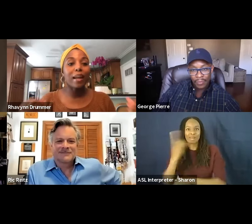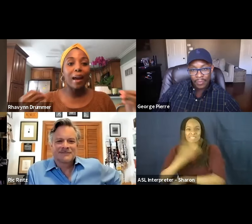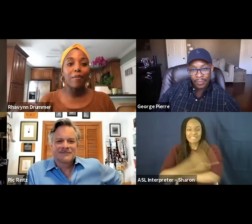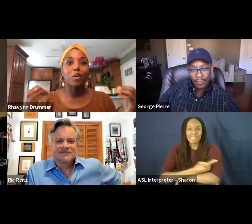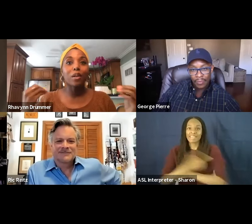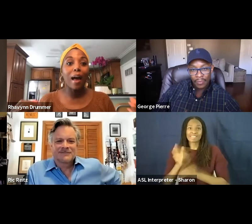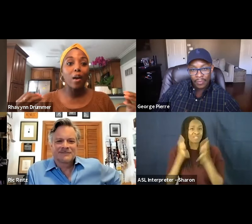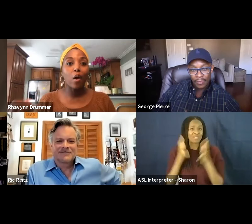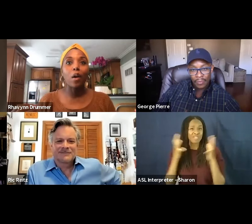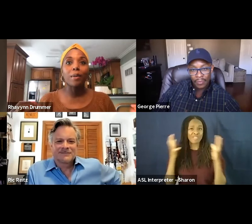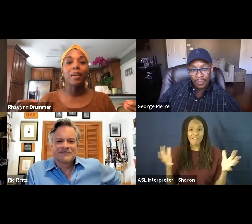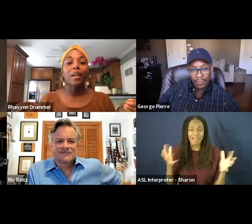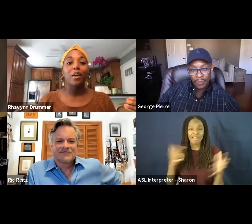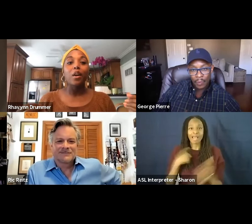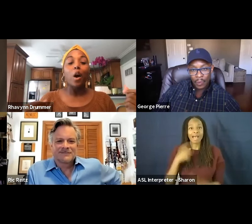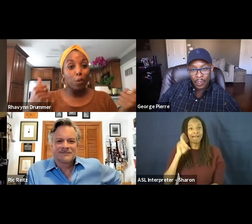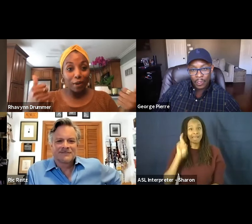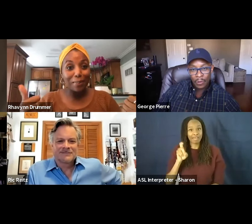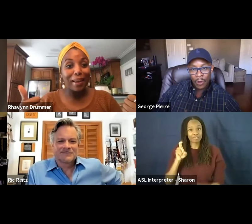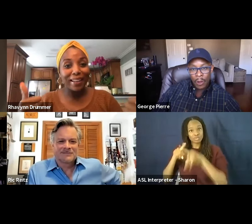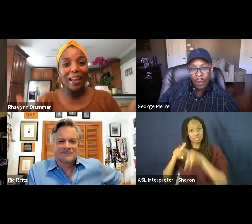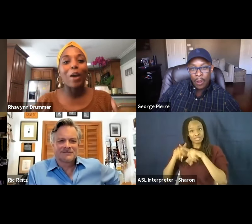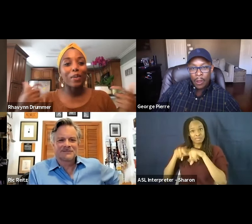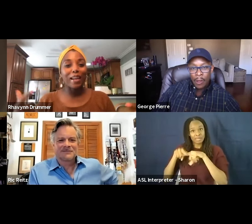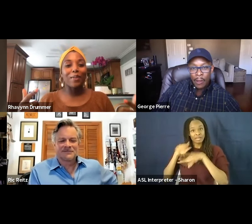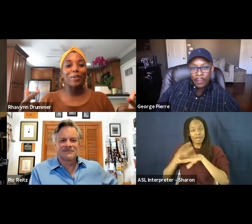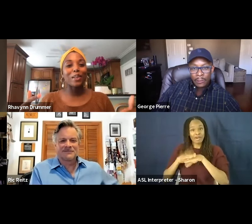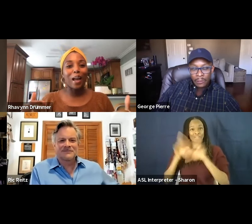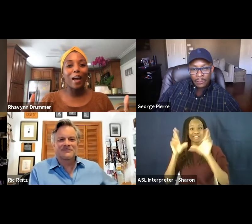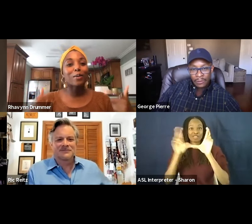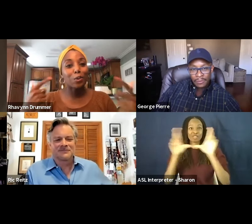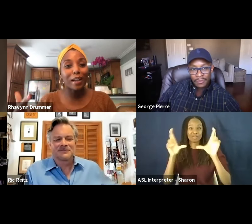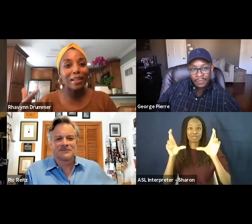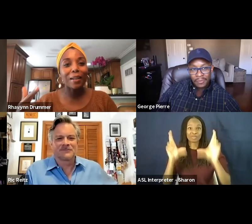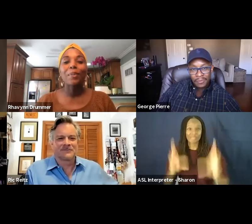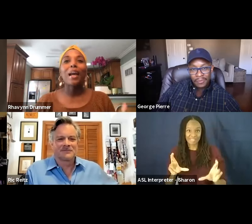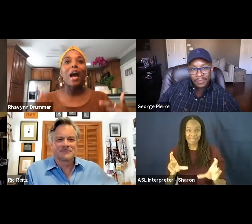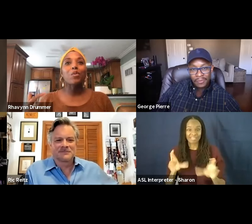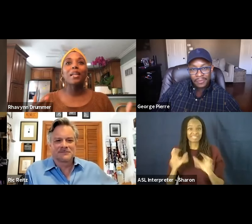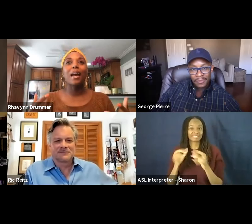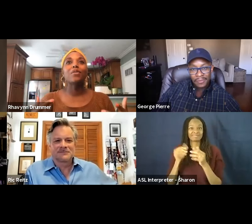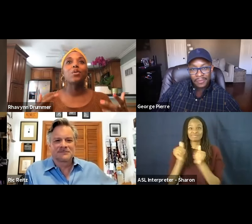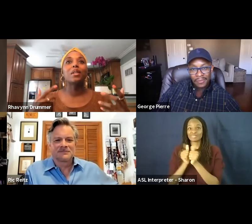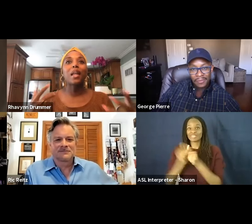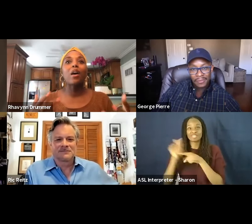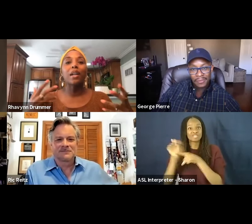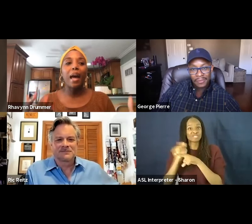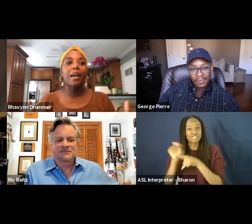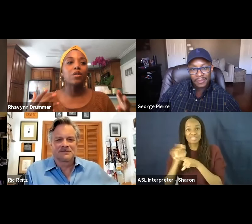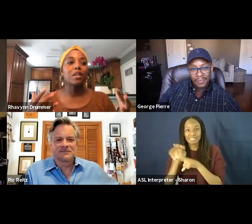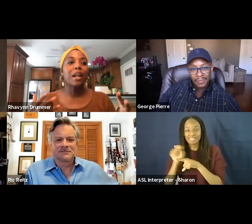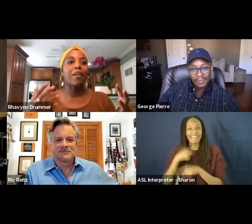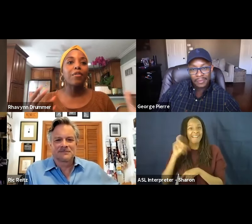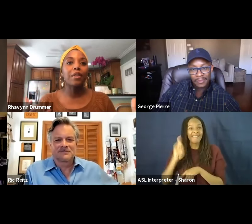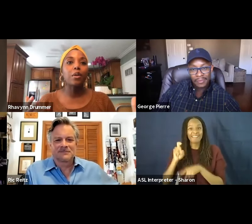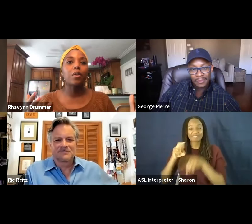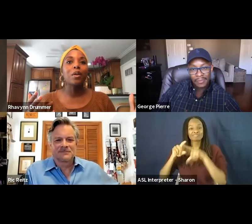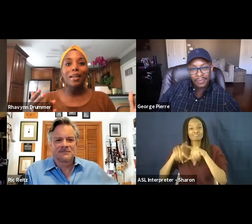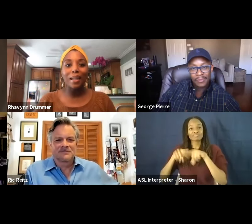I really have to rely on the resume. I really have to rely on training. I really have to rely on actors that